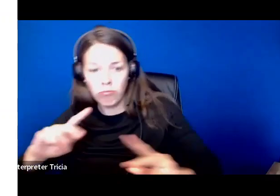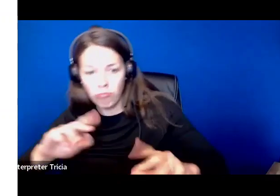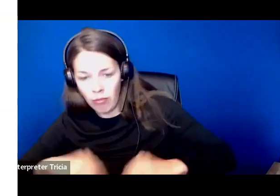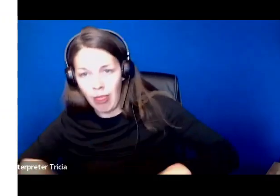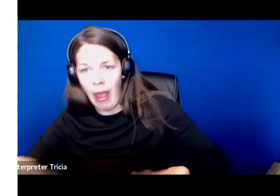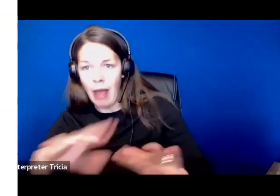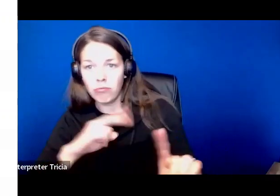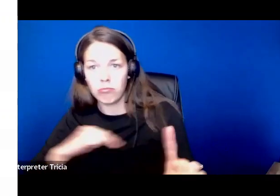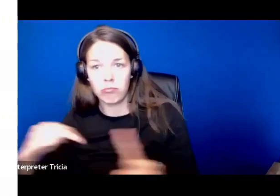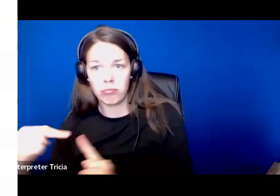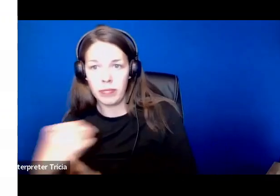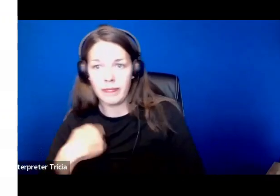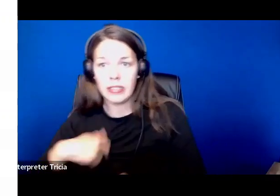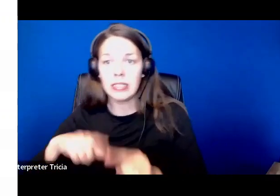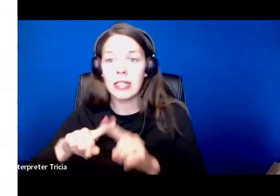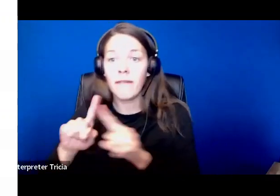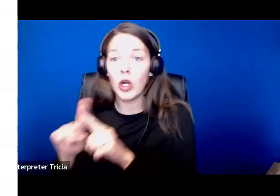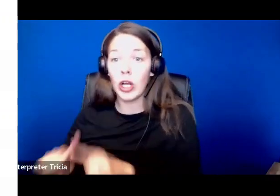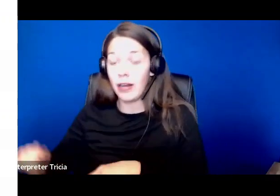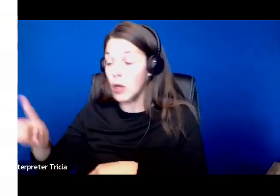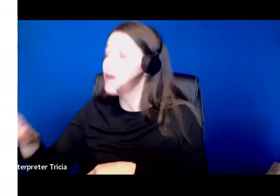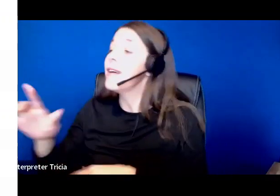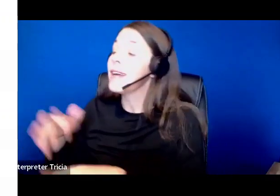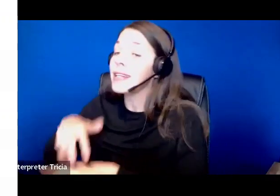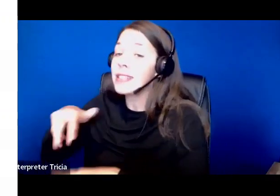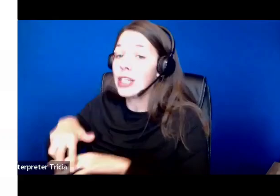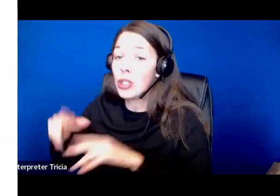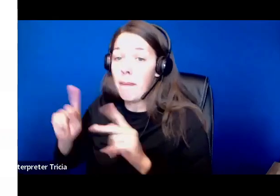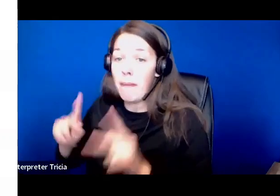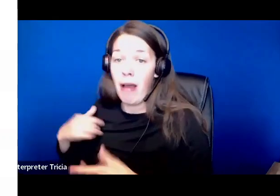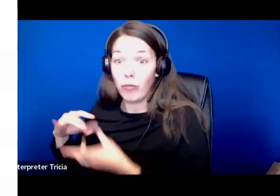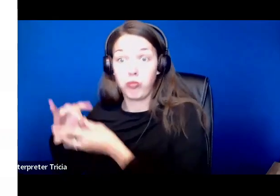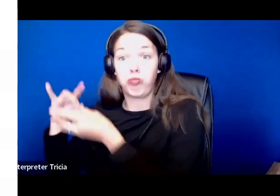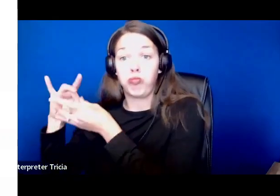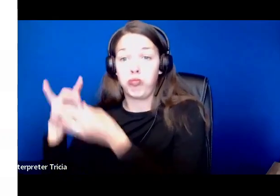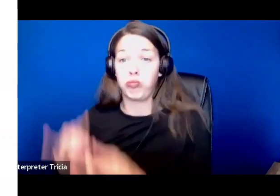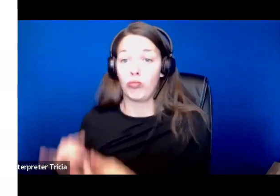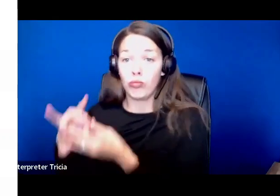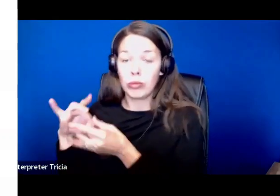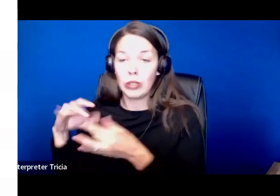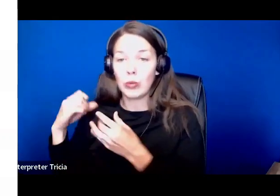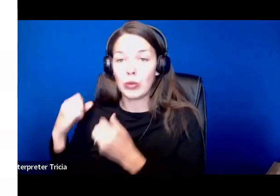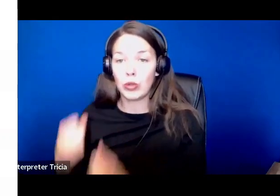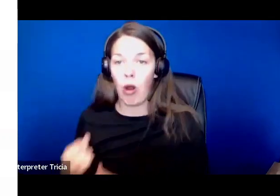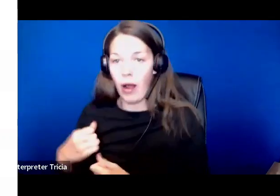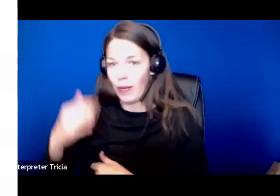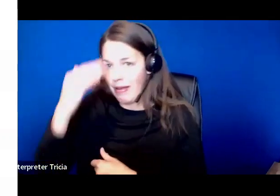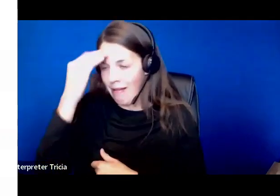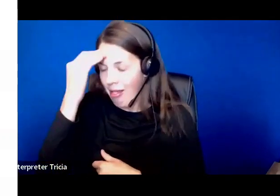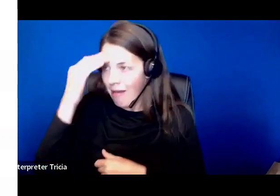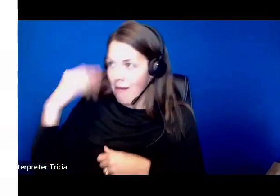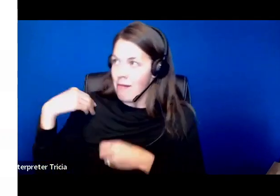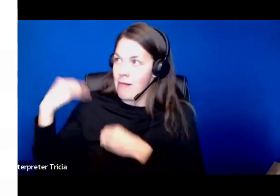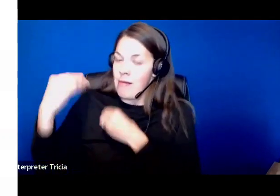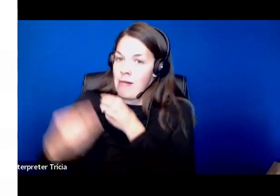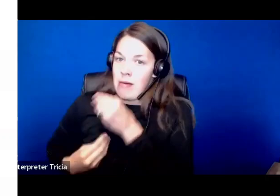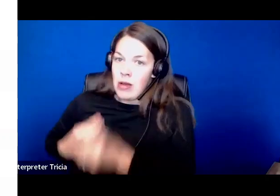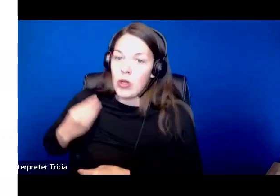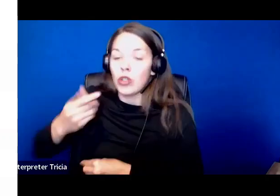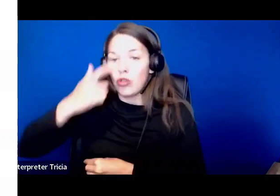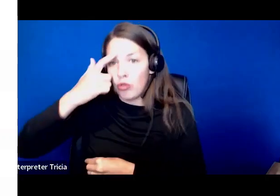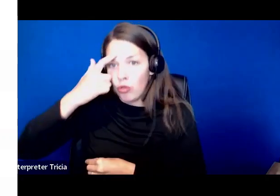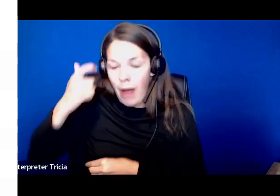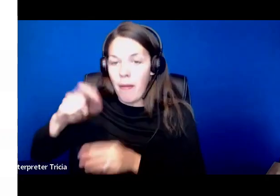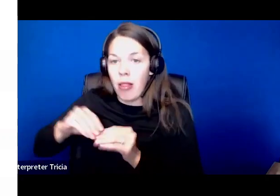the Indigenous people who have relationships with this land. We also acknowledge the decades of historical trauma, loss, and grief experienced by